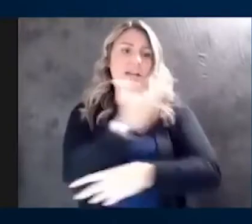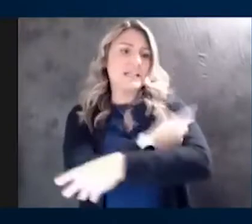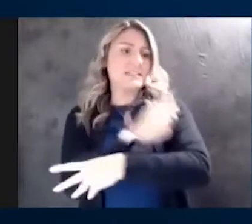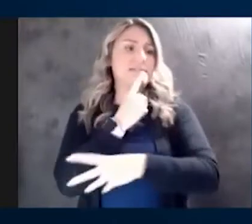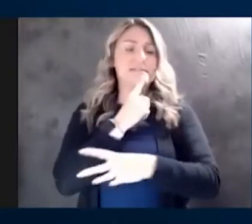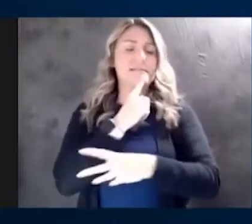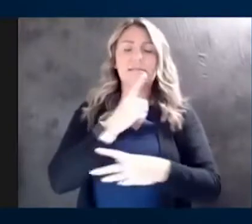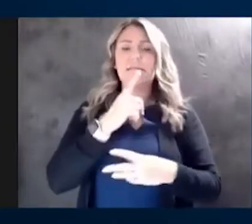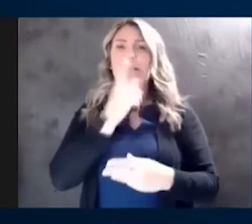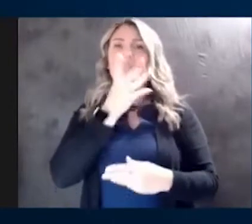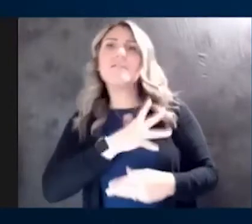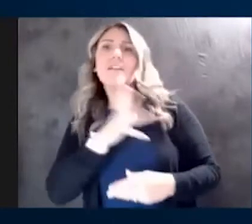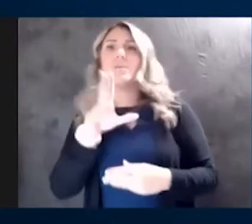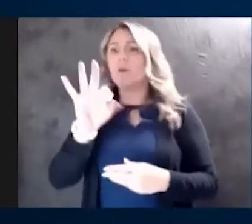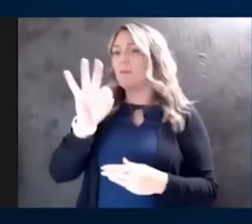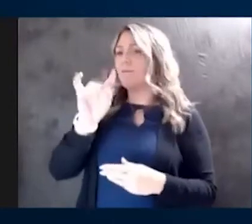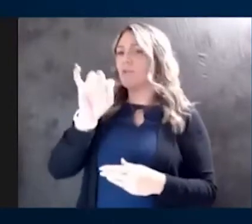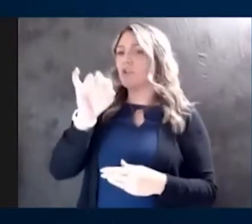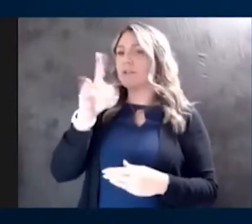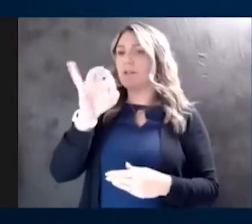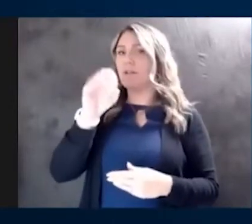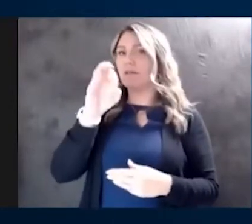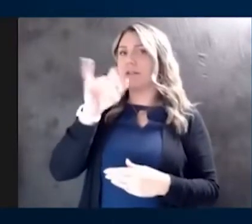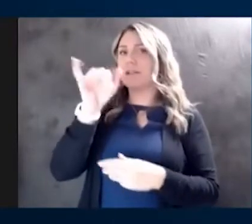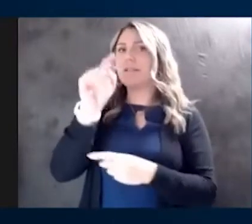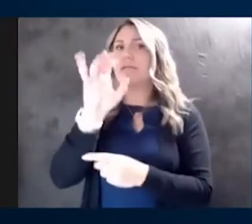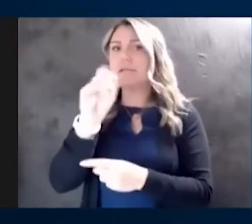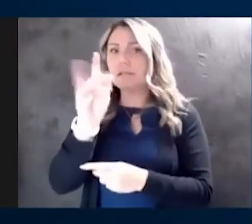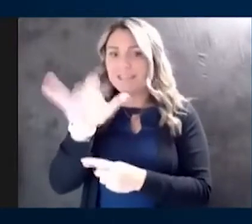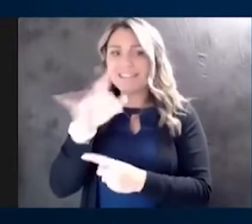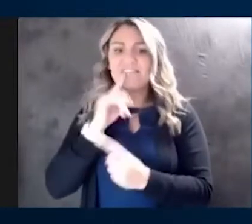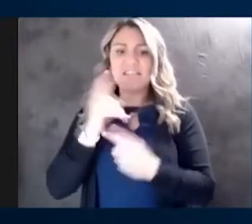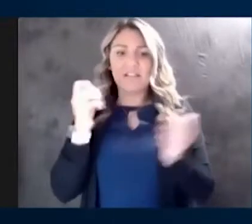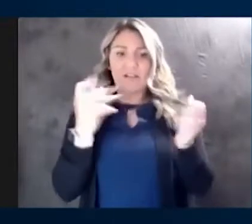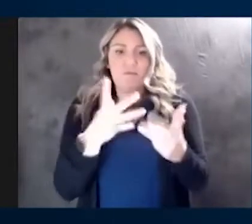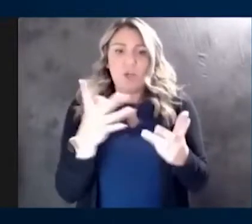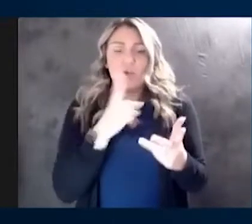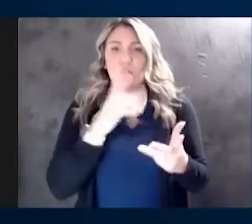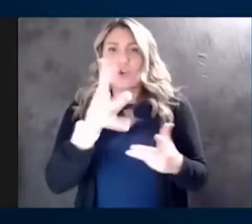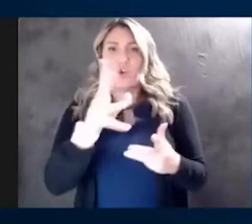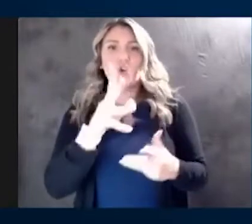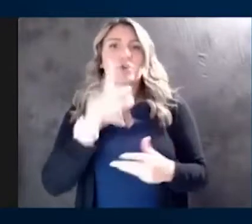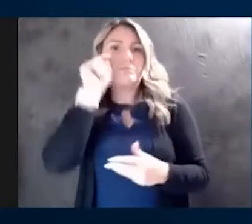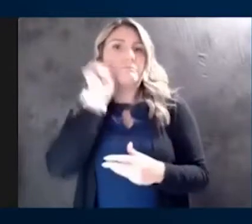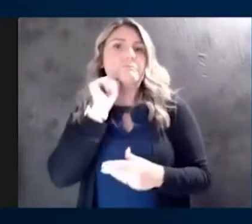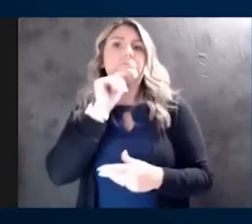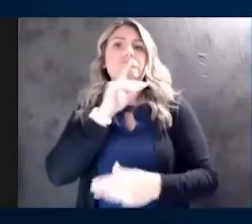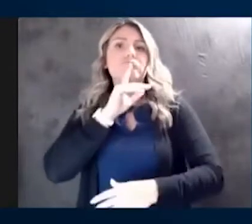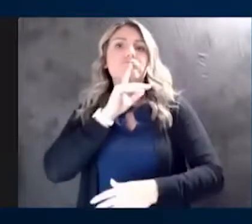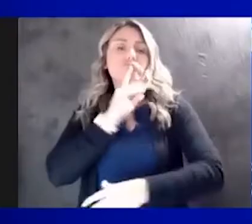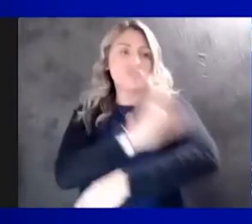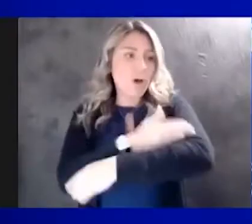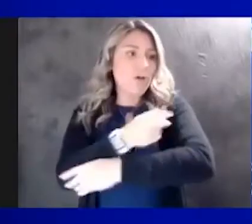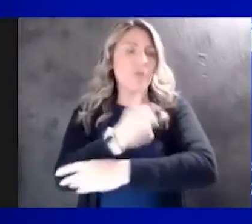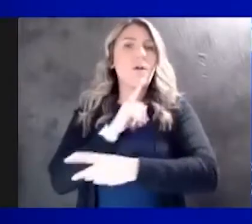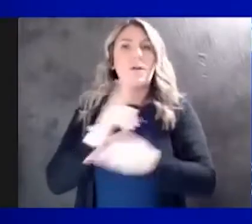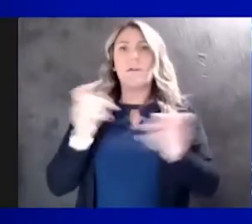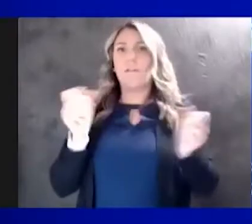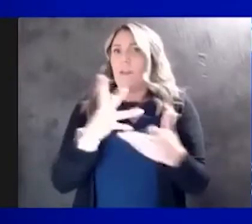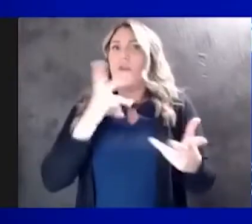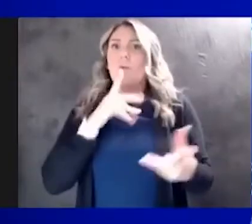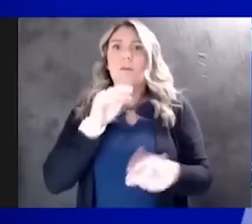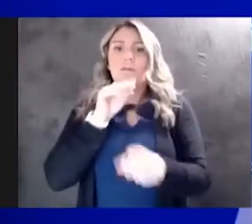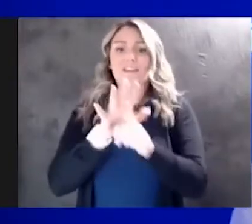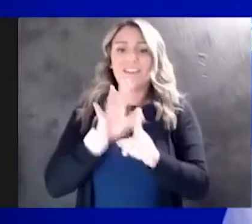who is fearful of vaccinating her teenage daughter for fear it will affect her fertility. No, unfortunately, this